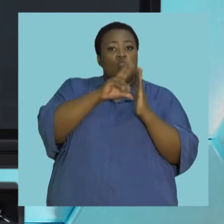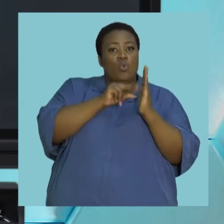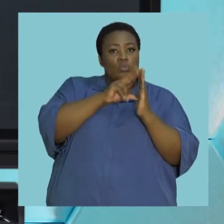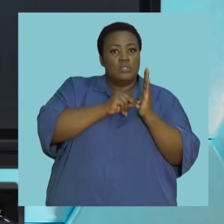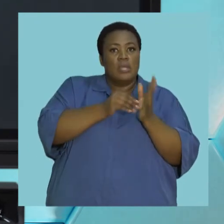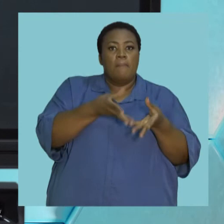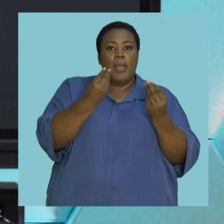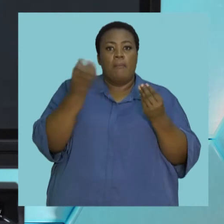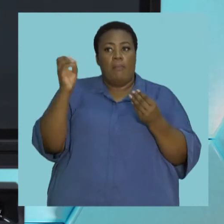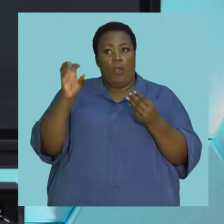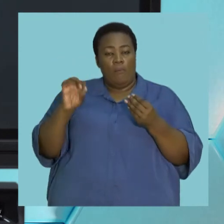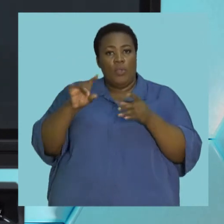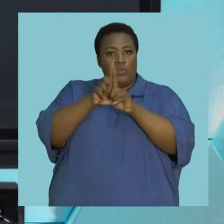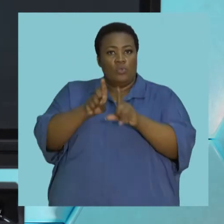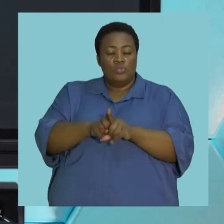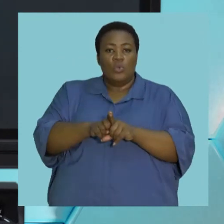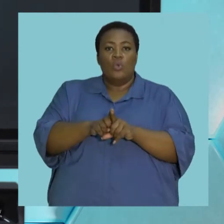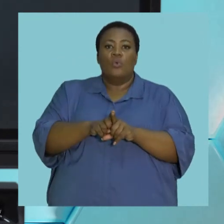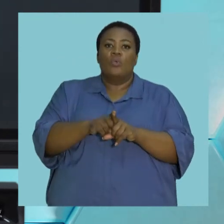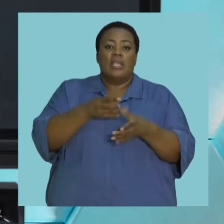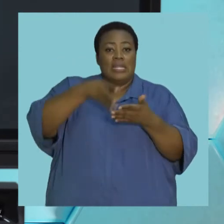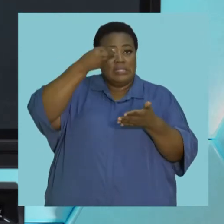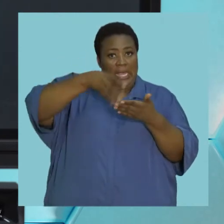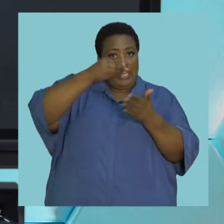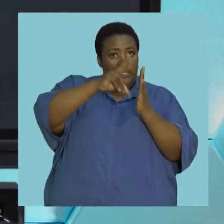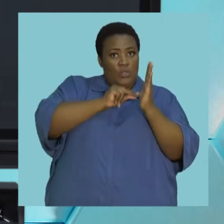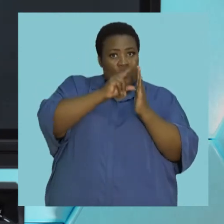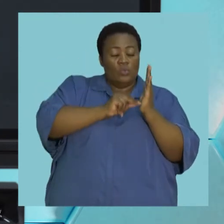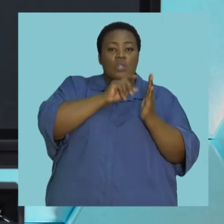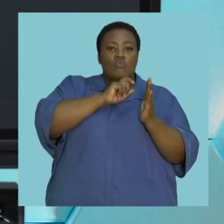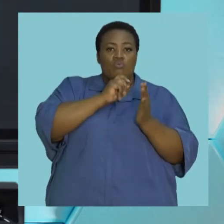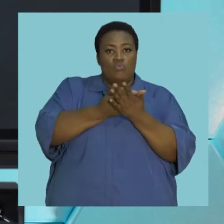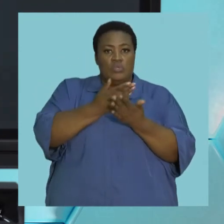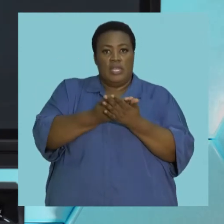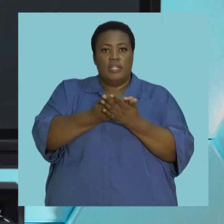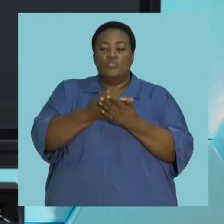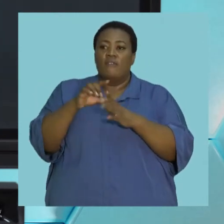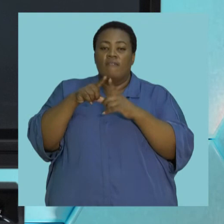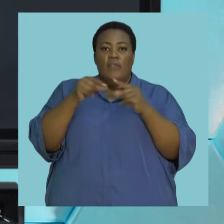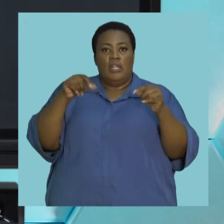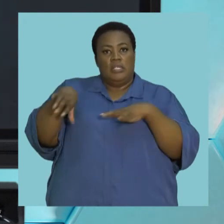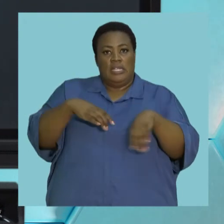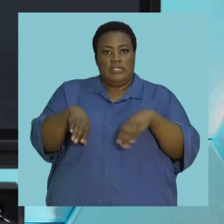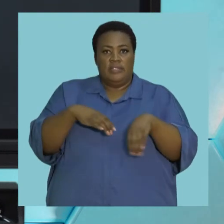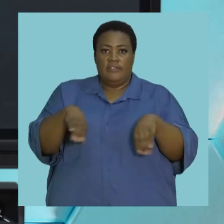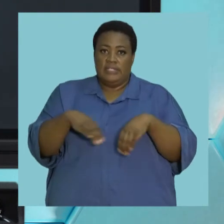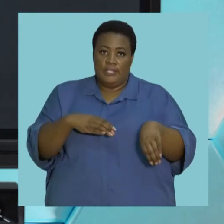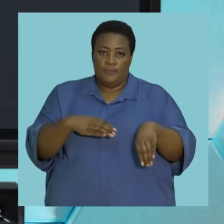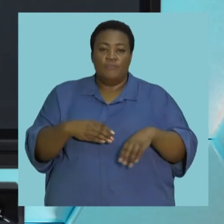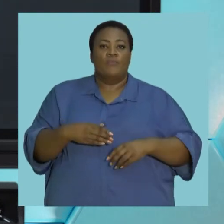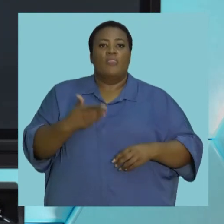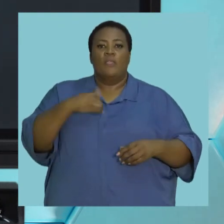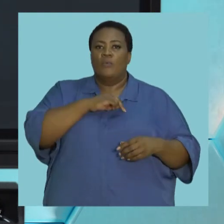to download these notes and the PowerPoints, as well as the study notes, and use these to complete this